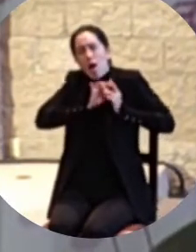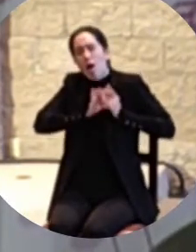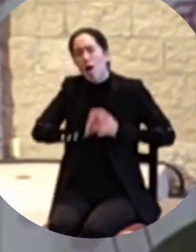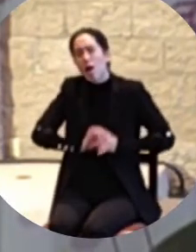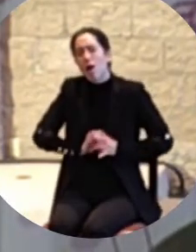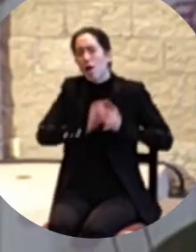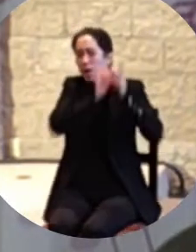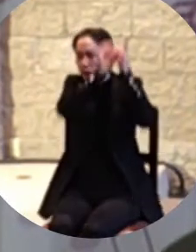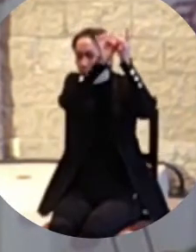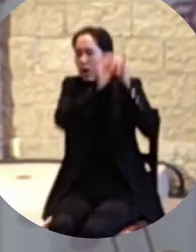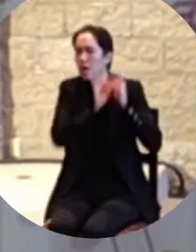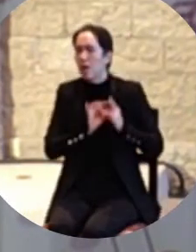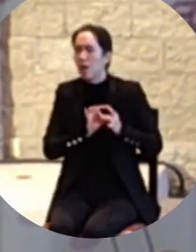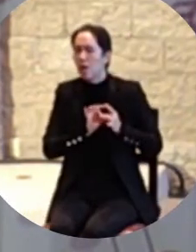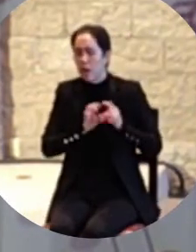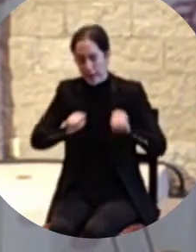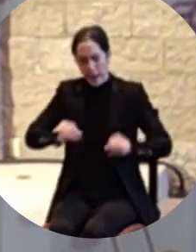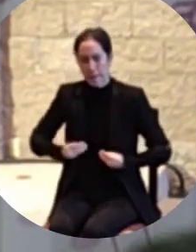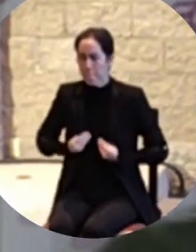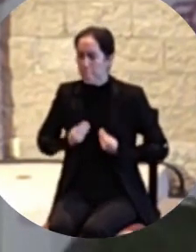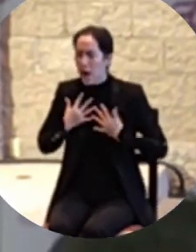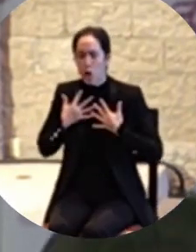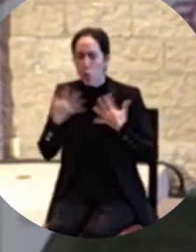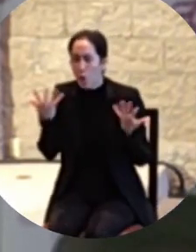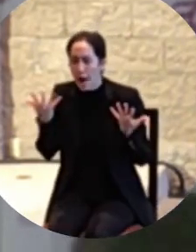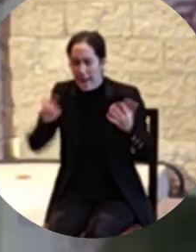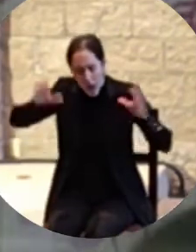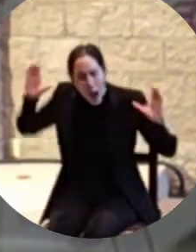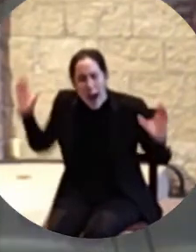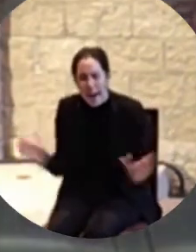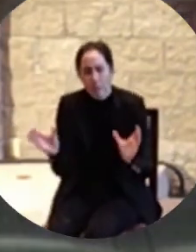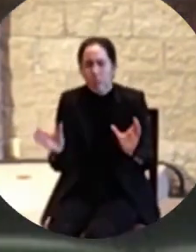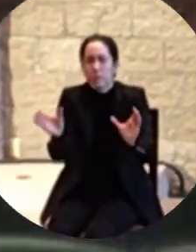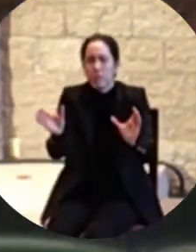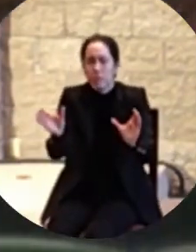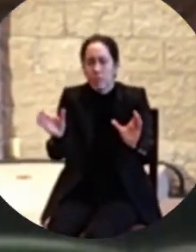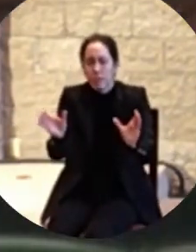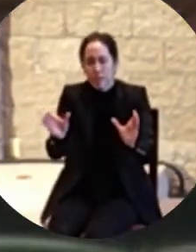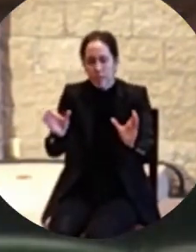not the thoughts and words of others.